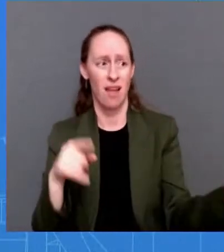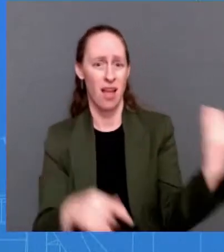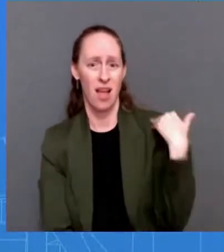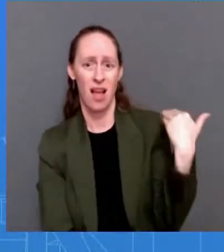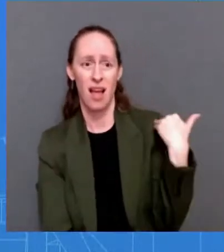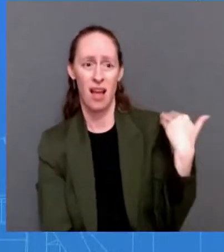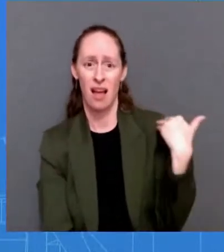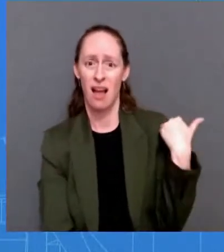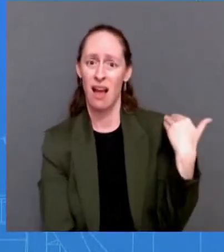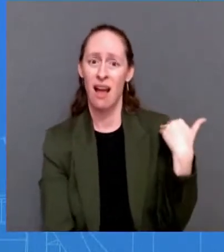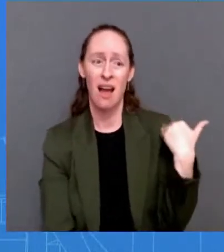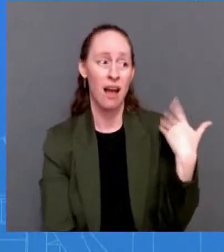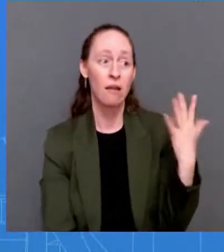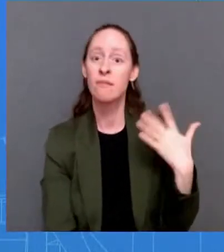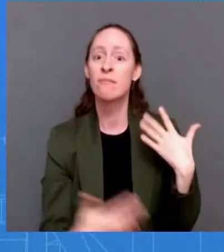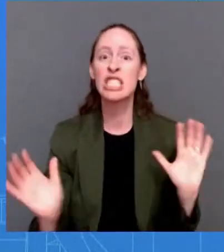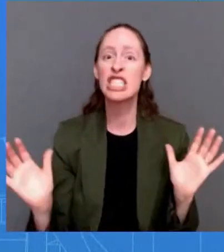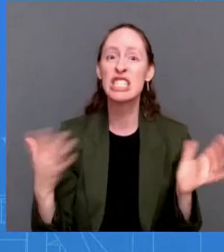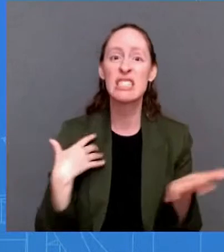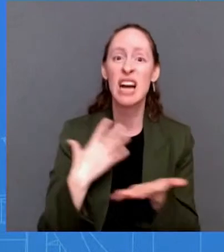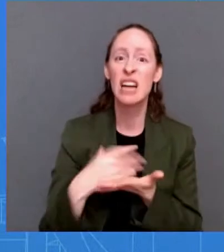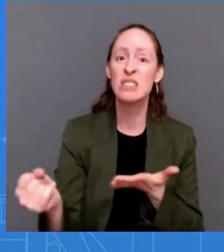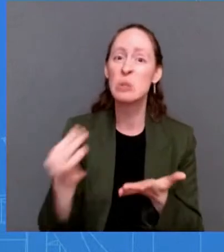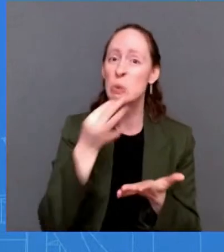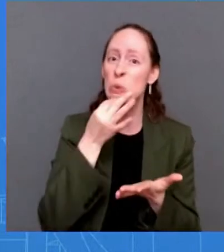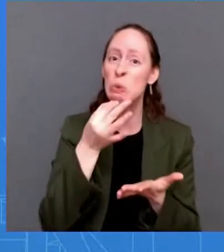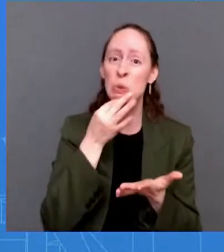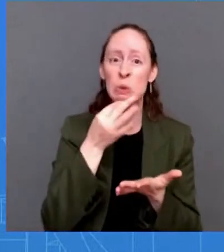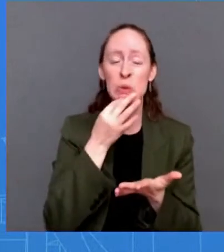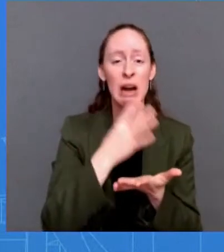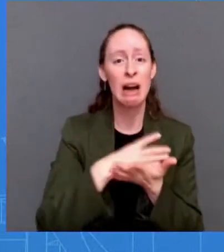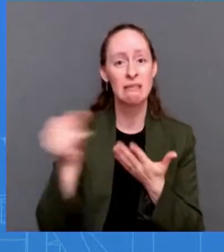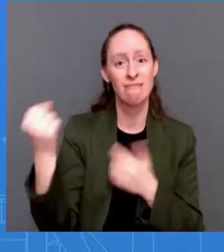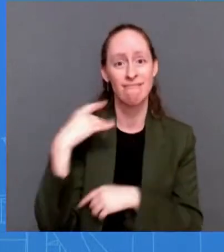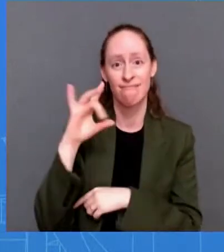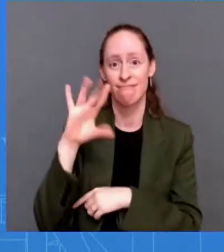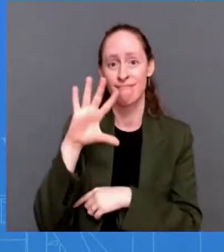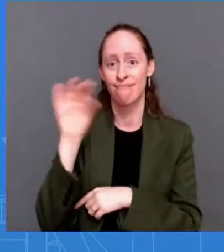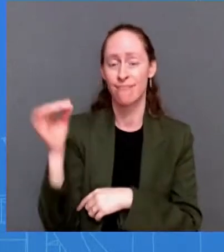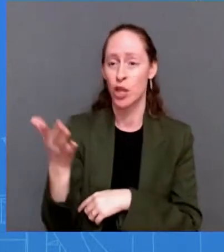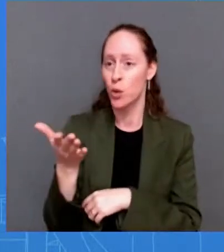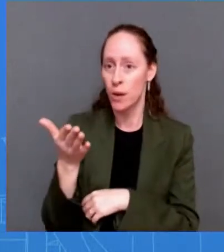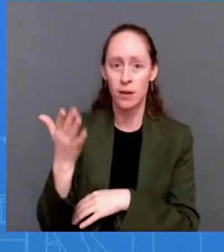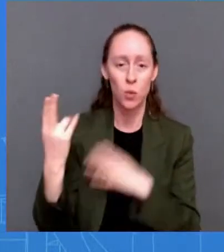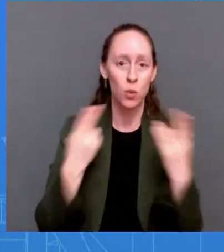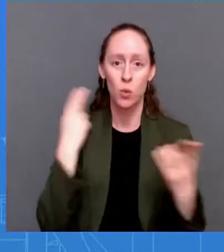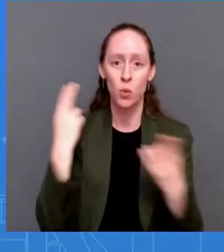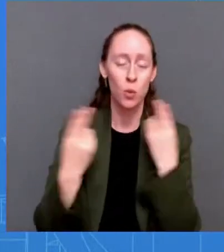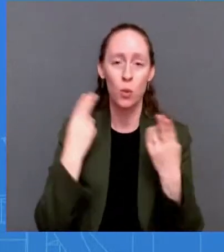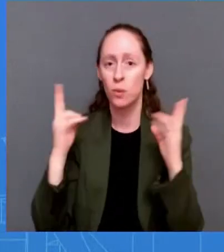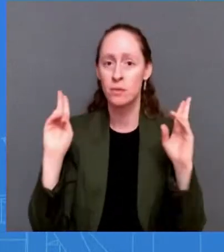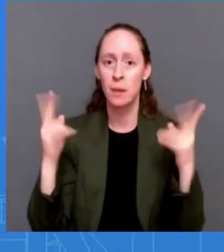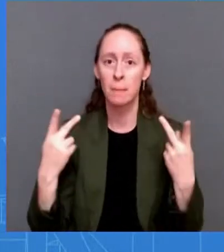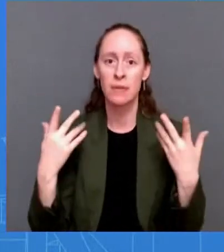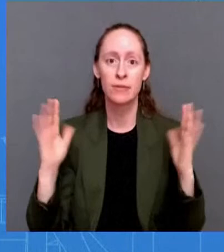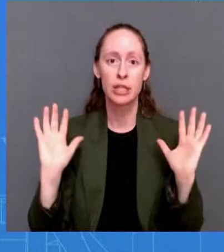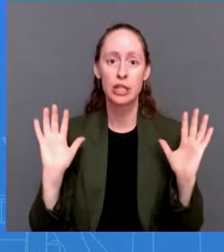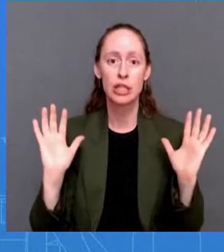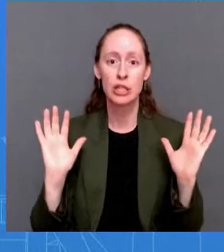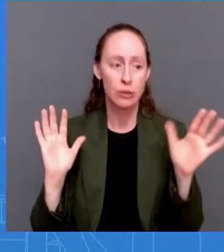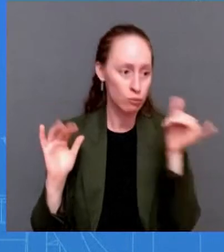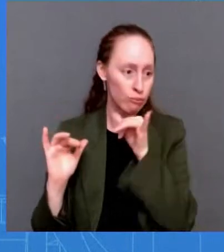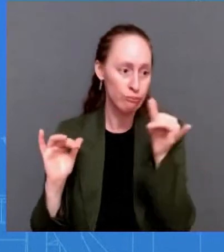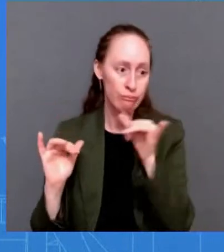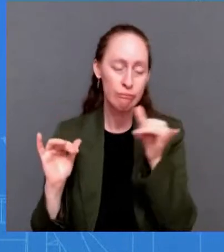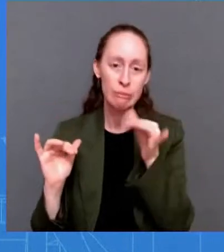the business of holding vaccines back. If people need them, if jurisdictions are using them, if they're getting out, whether it's 3, 4,